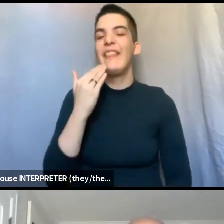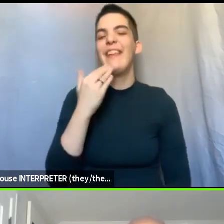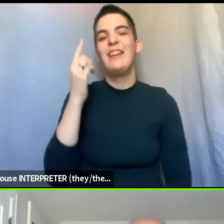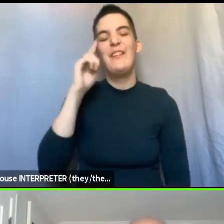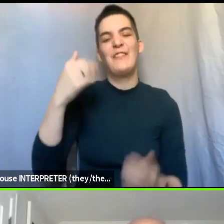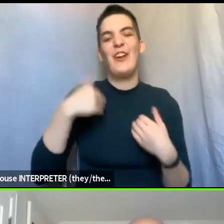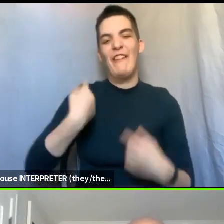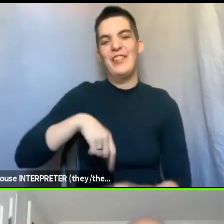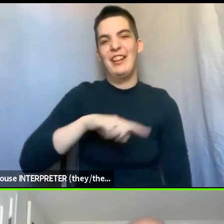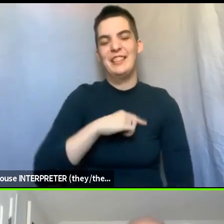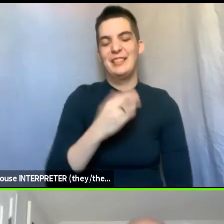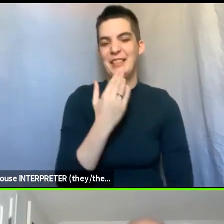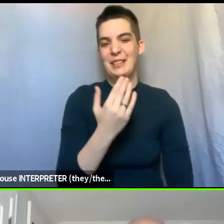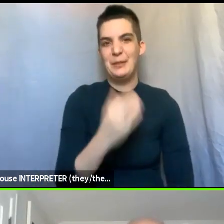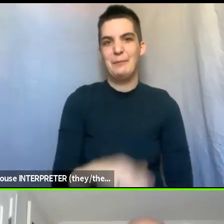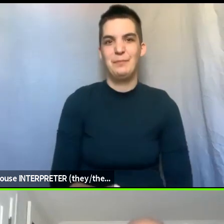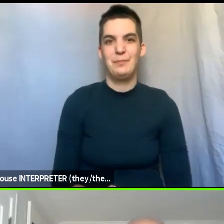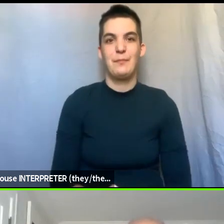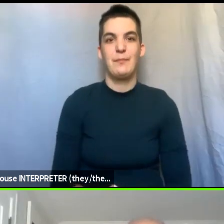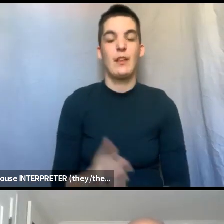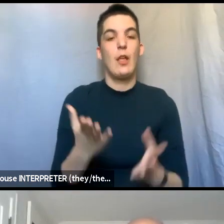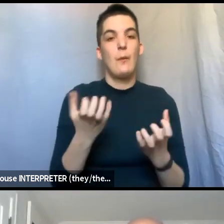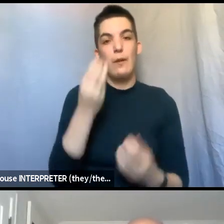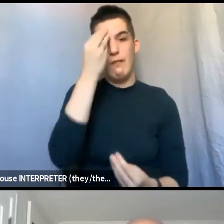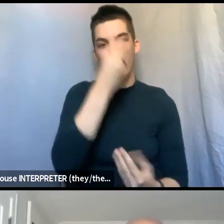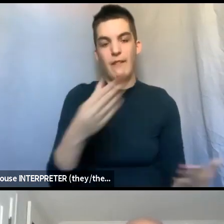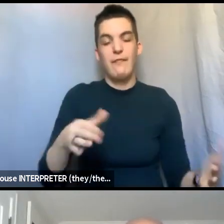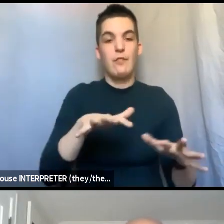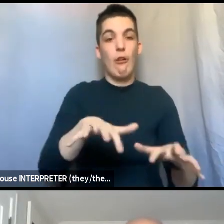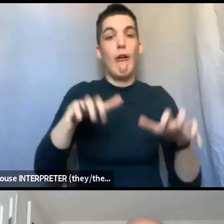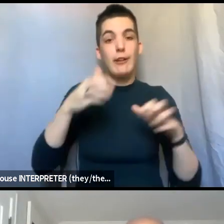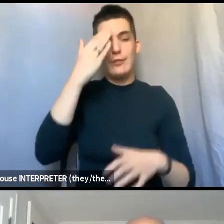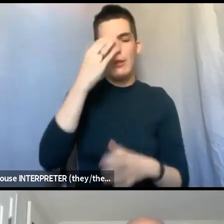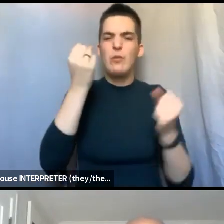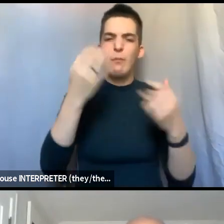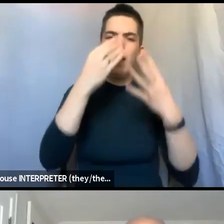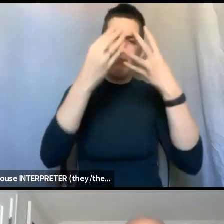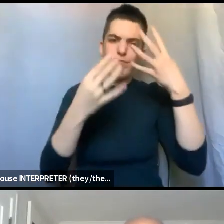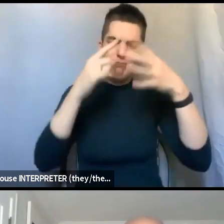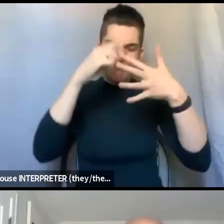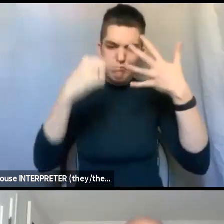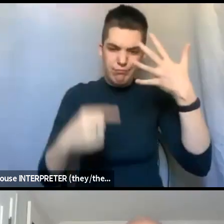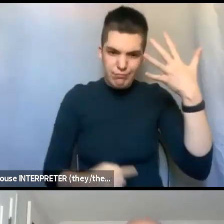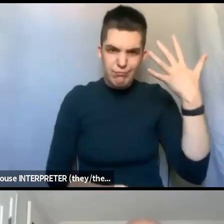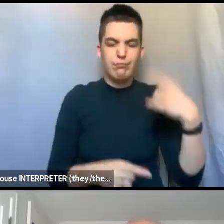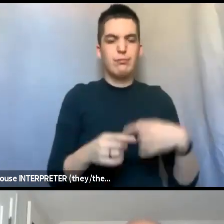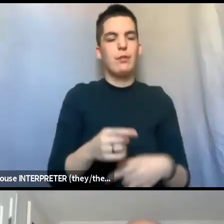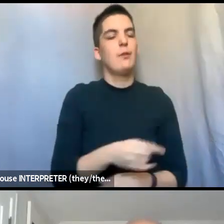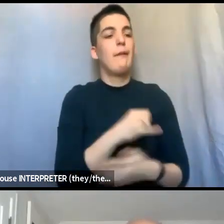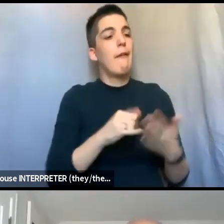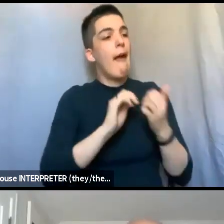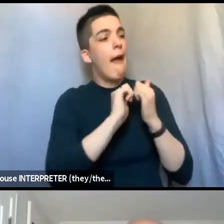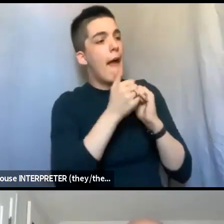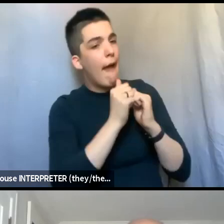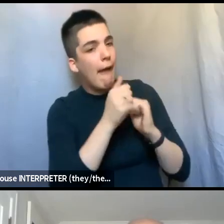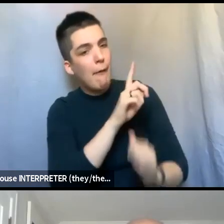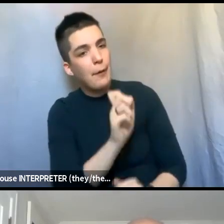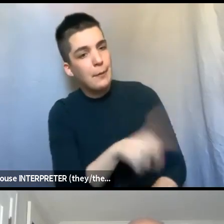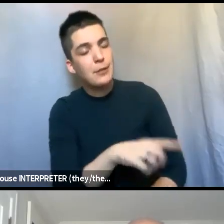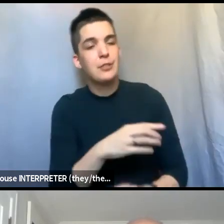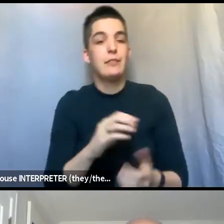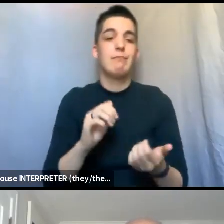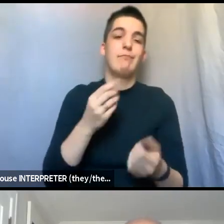Well, yes, thank you so much. I want to let the audience know there are many more questions here, and most of them like are how questions, and some are deeply philosophical,